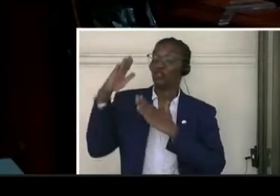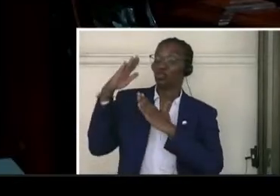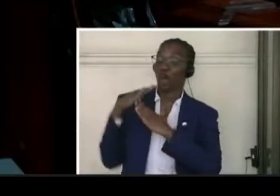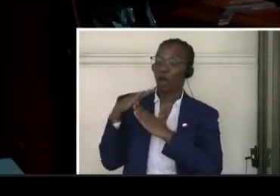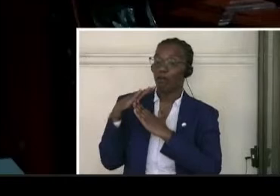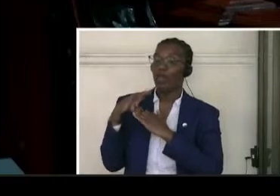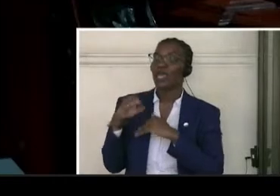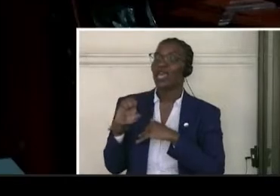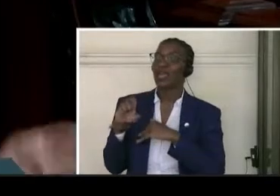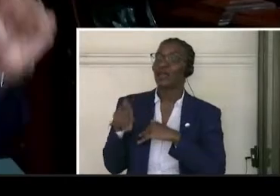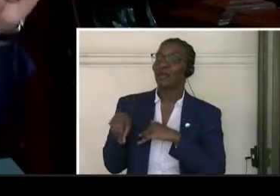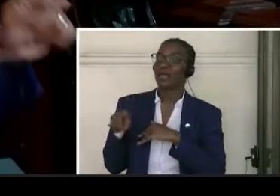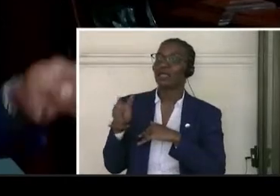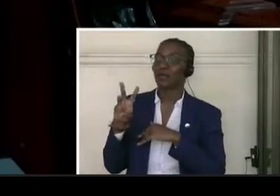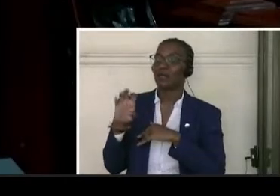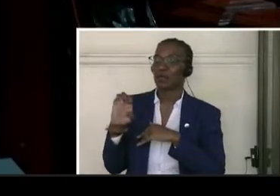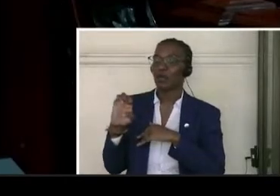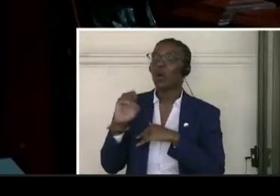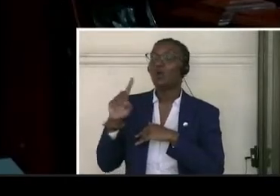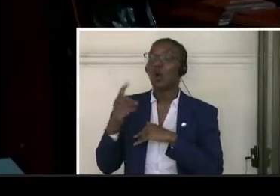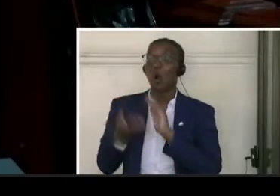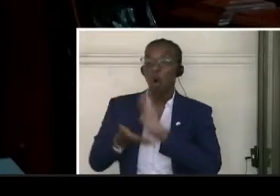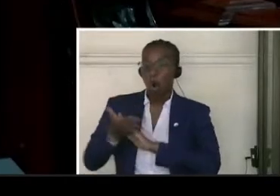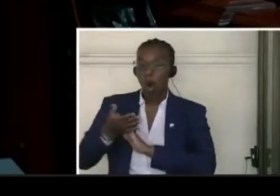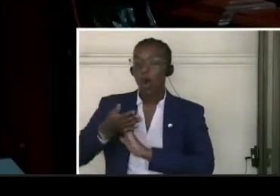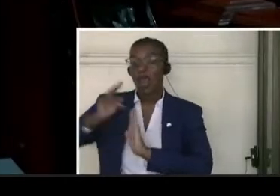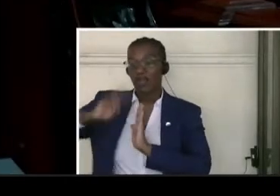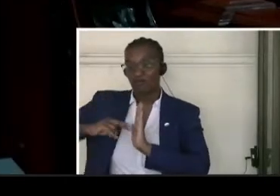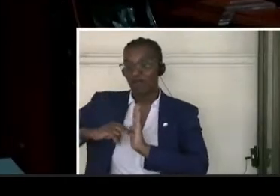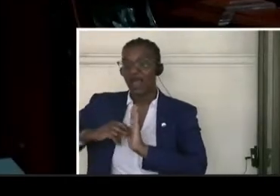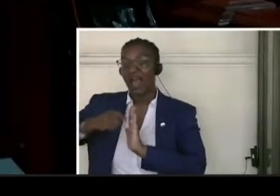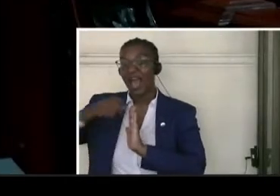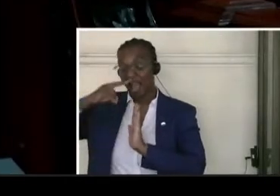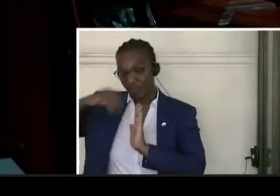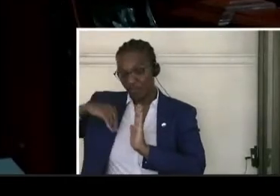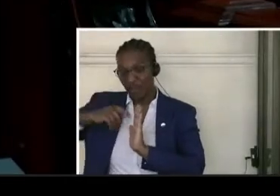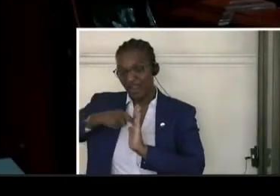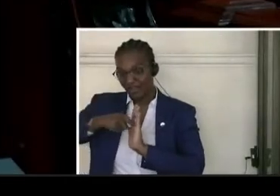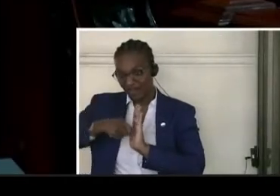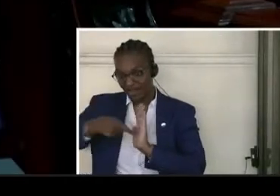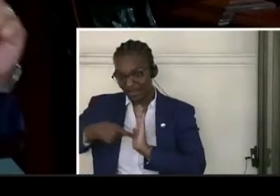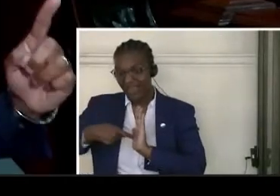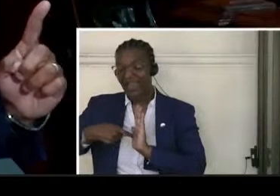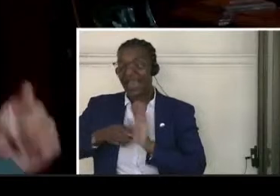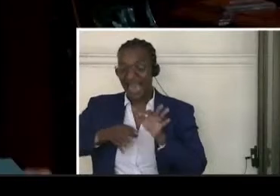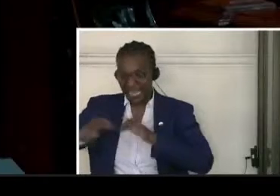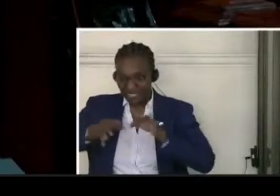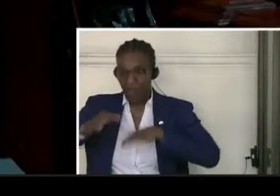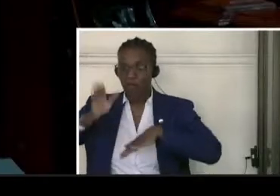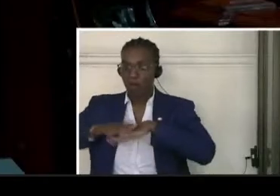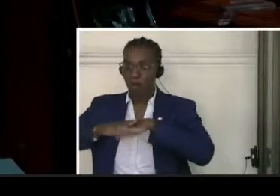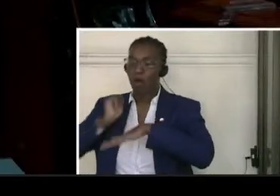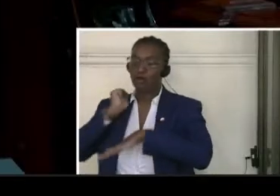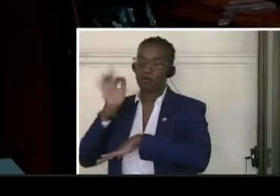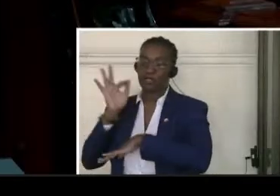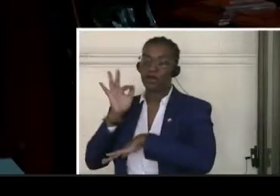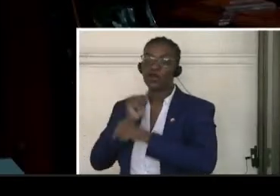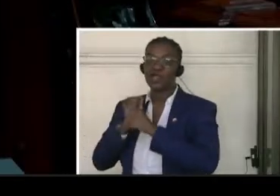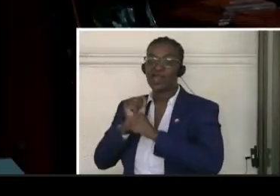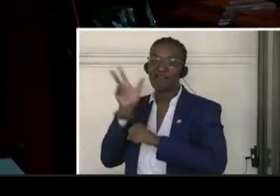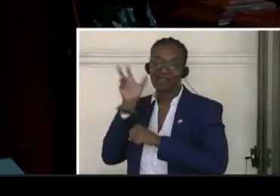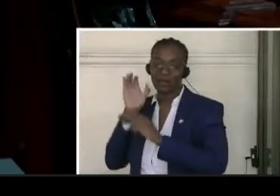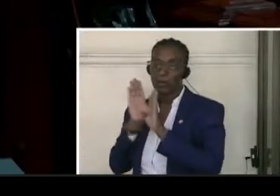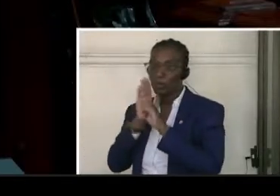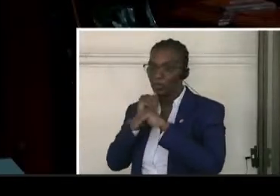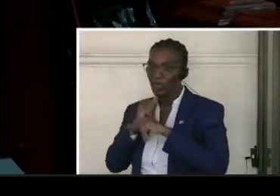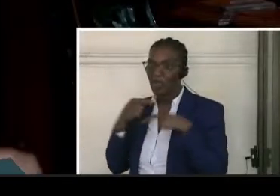EPWP programs. Please go and understand it. I read it in my speech. I elaborated on it. But because you were not listening, you were just